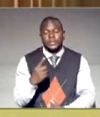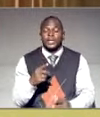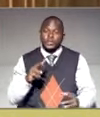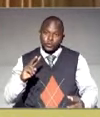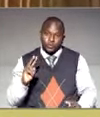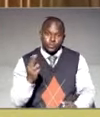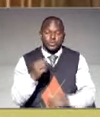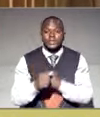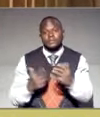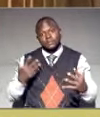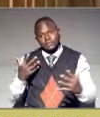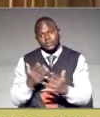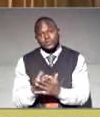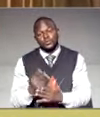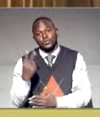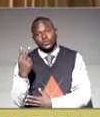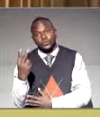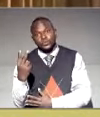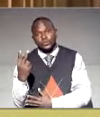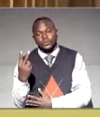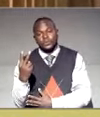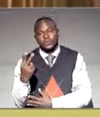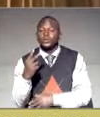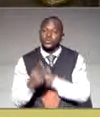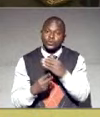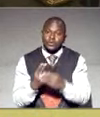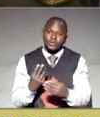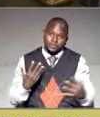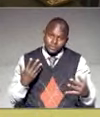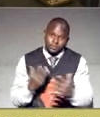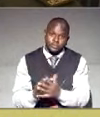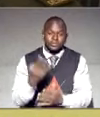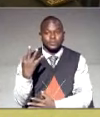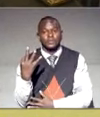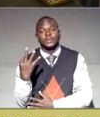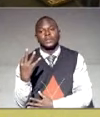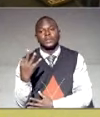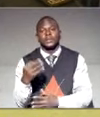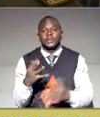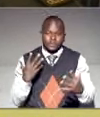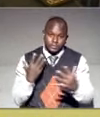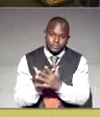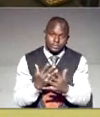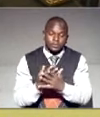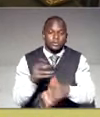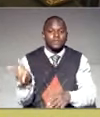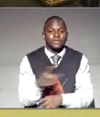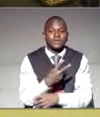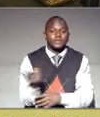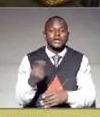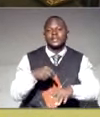2 years imprisonment on count two, and 2 years imprisonment on count three, sentences to run